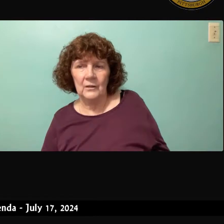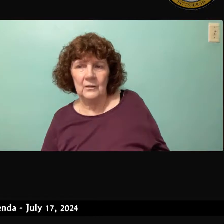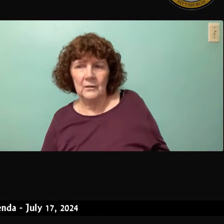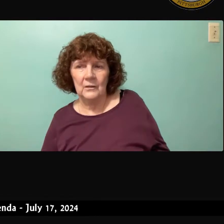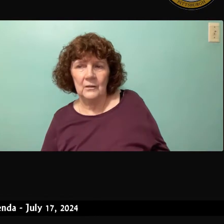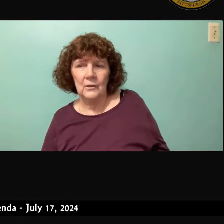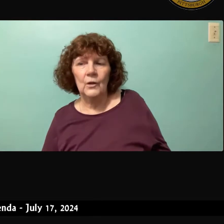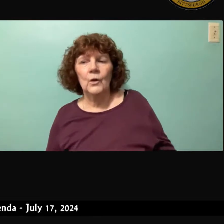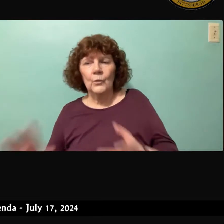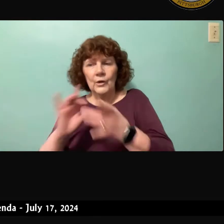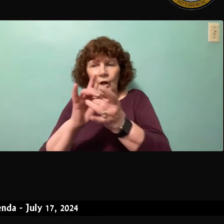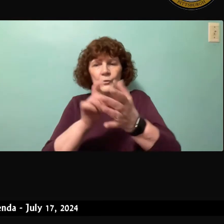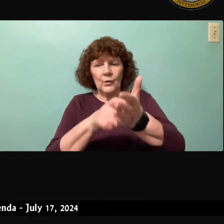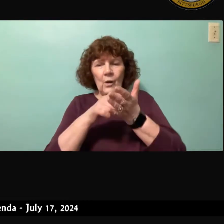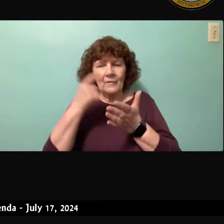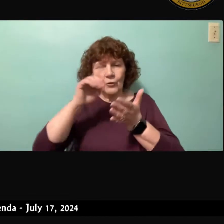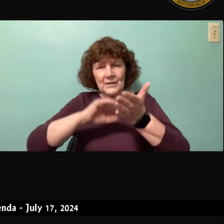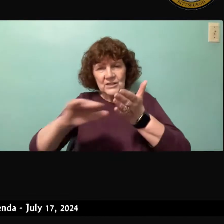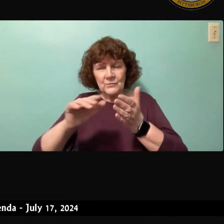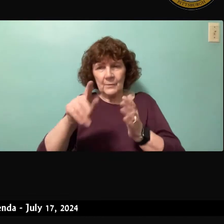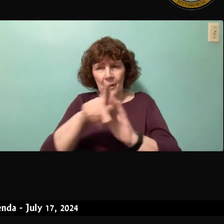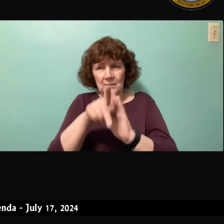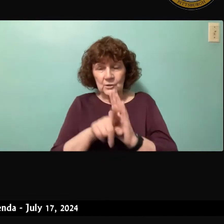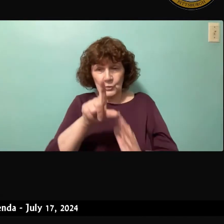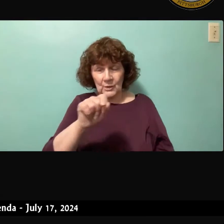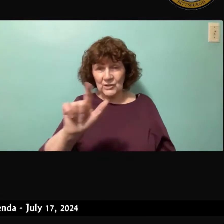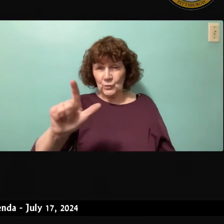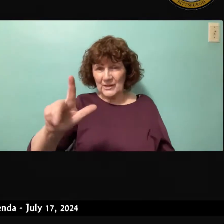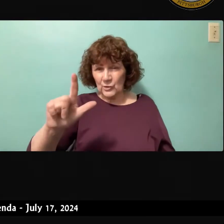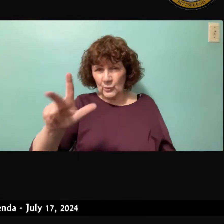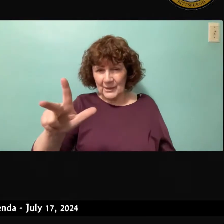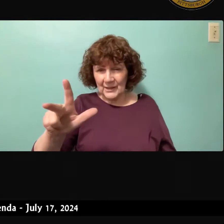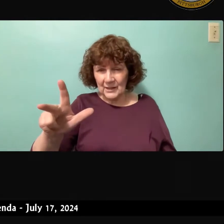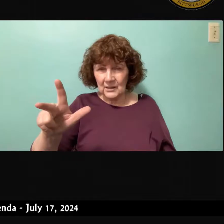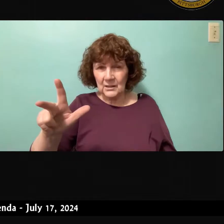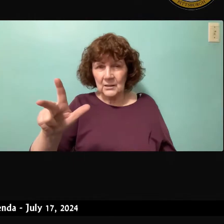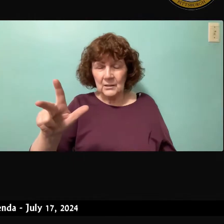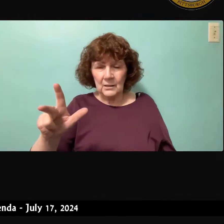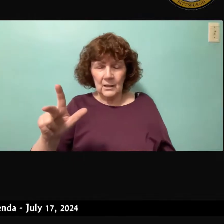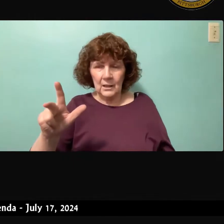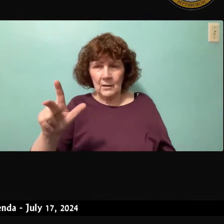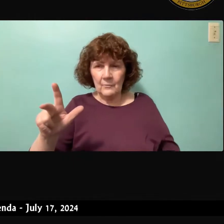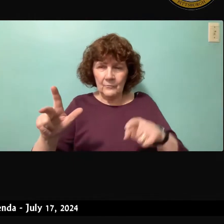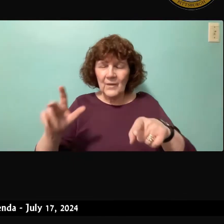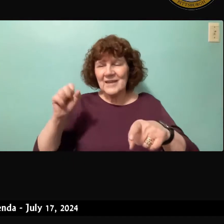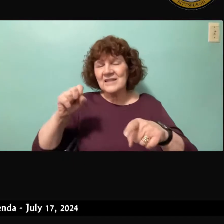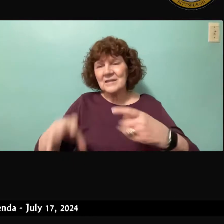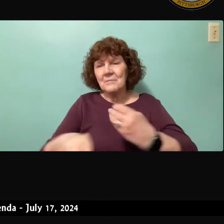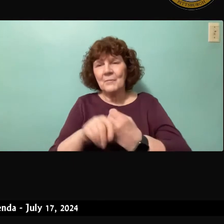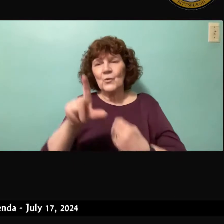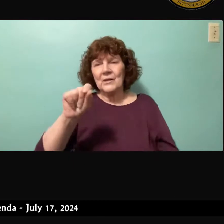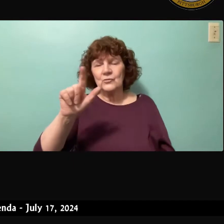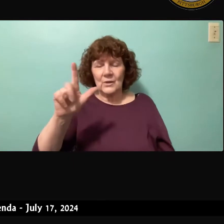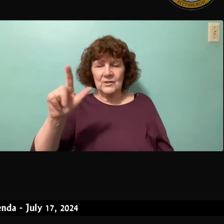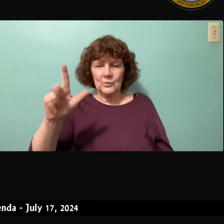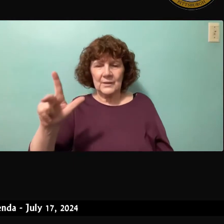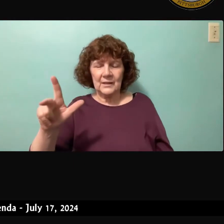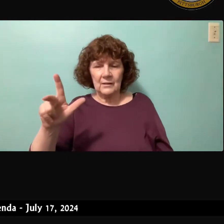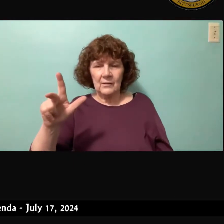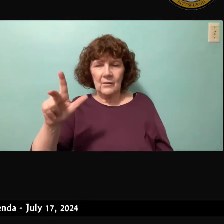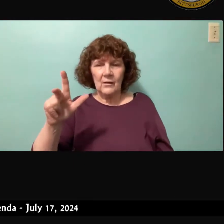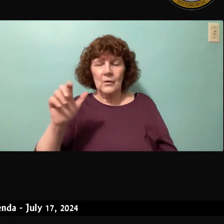2023, I'm sorry, Jen, you want to take this one? Yeah, sure. The amendment in 2023 of the code